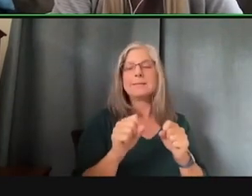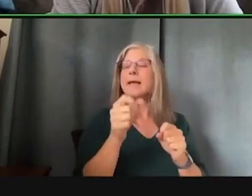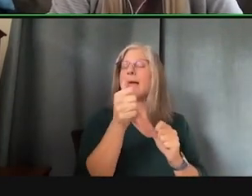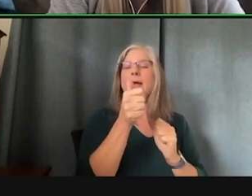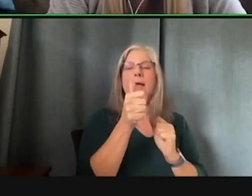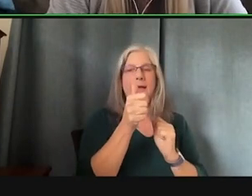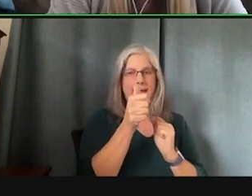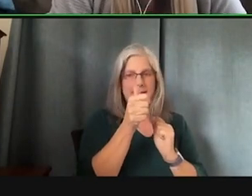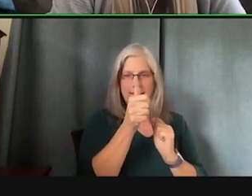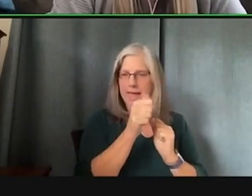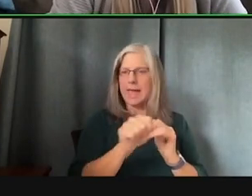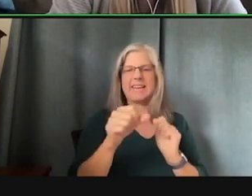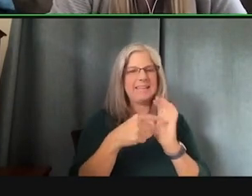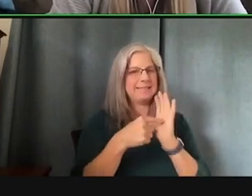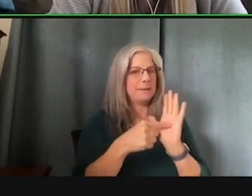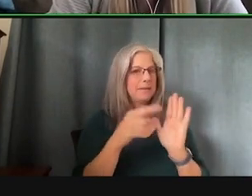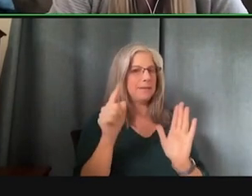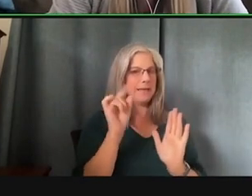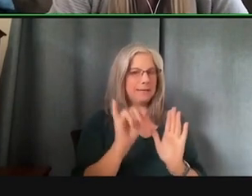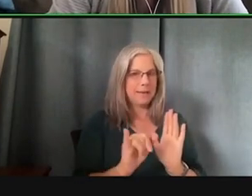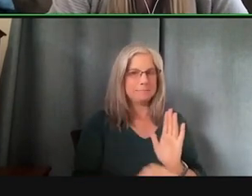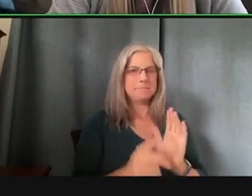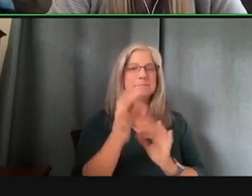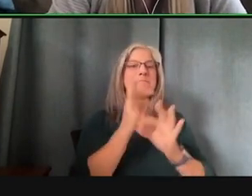Any example like that.